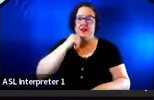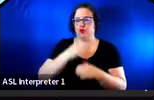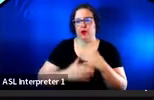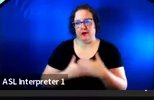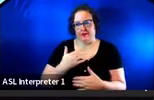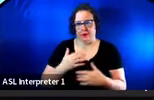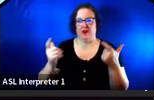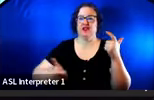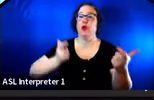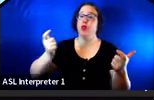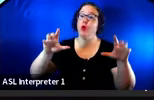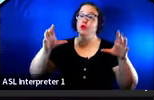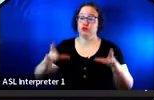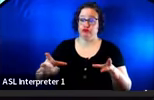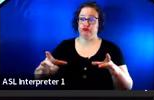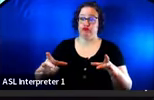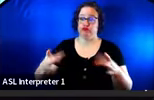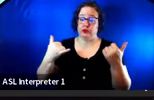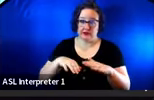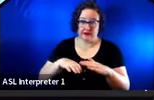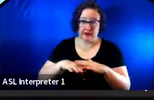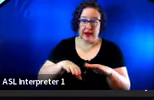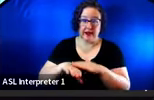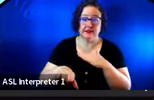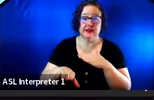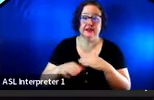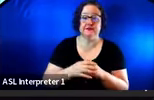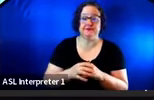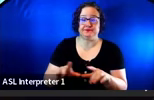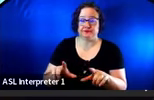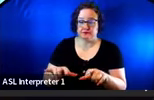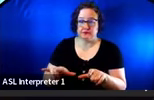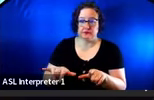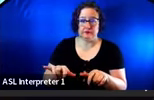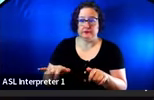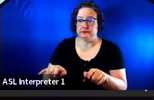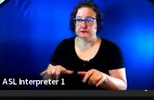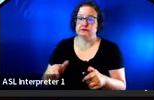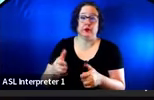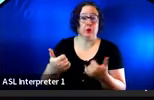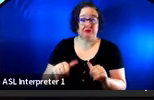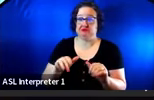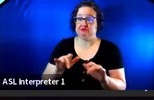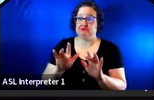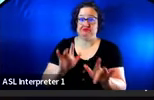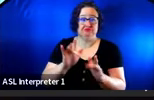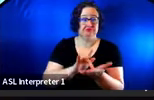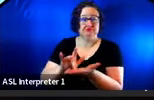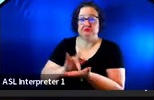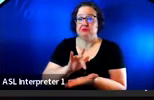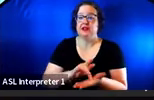is the larger formats where you can still access the joystick and all the buttons.